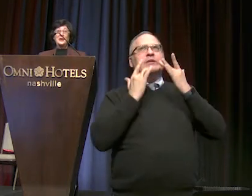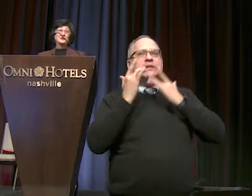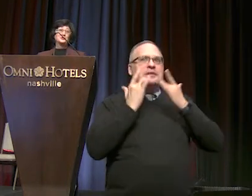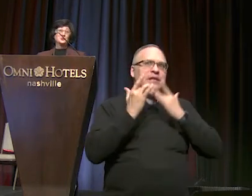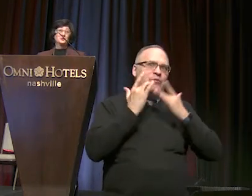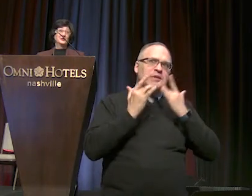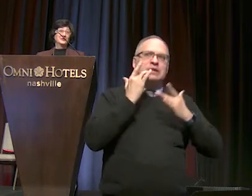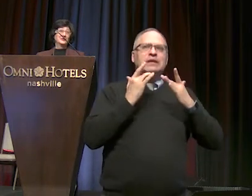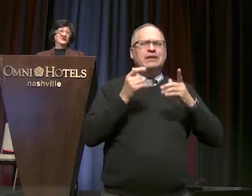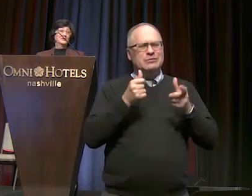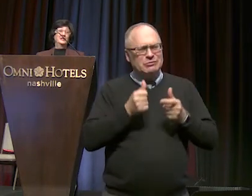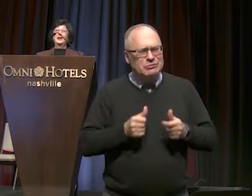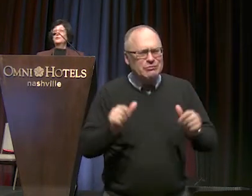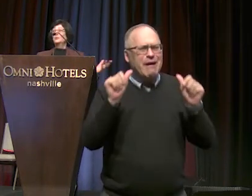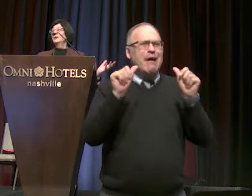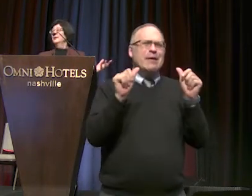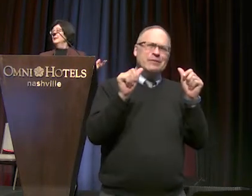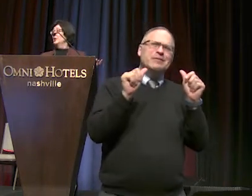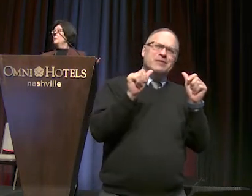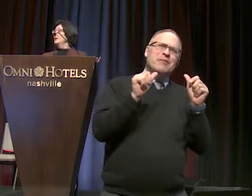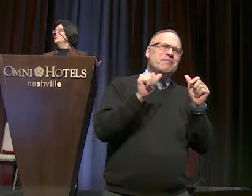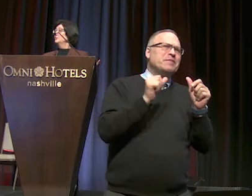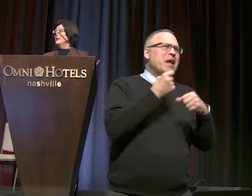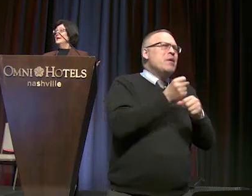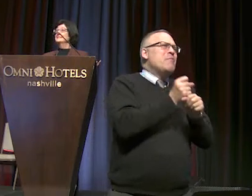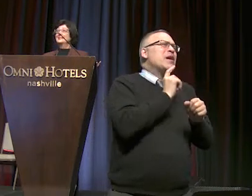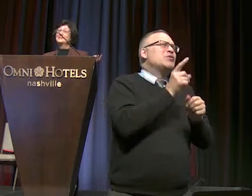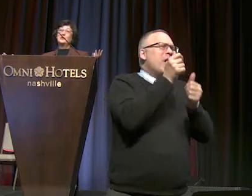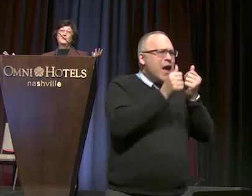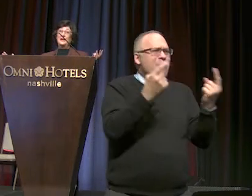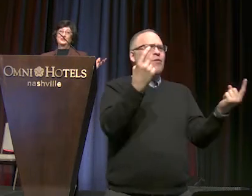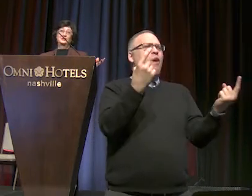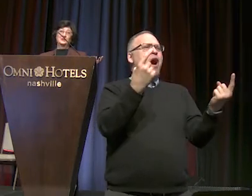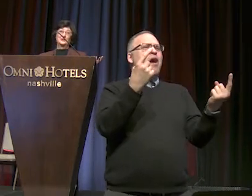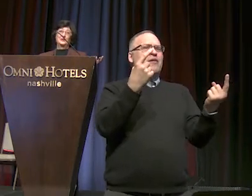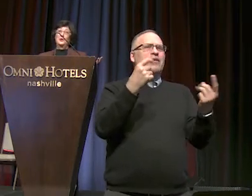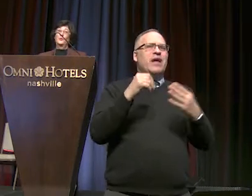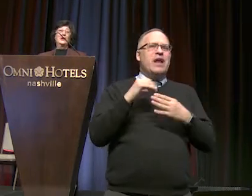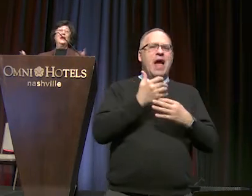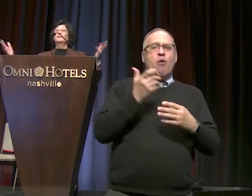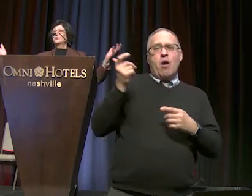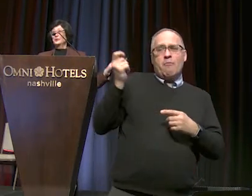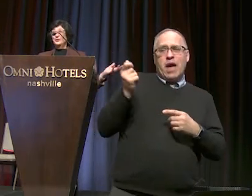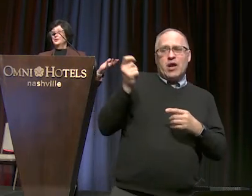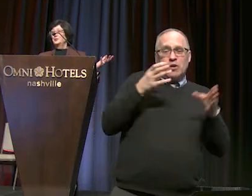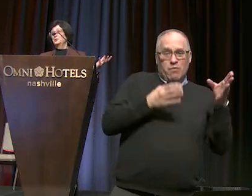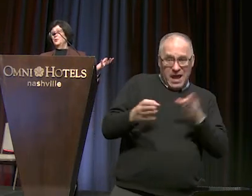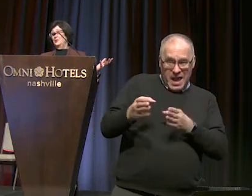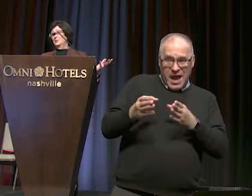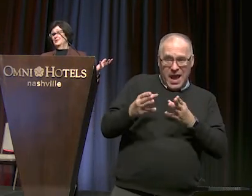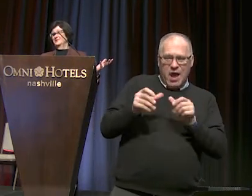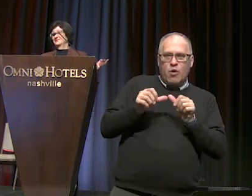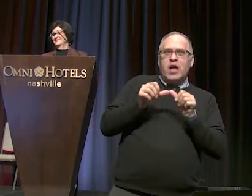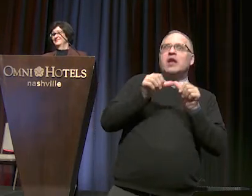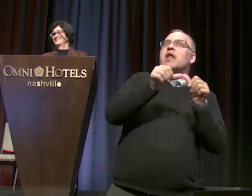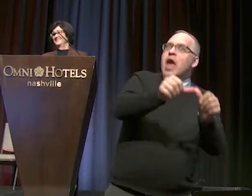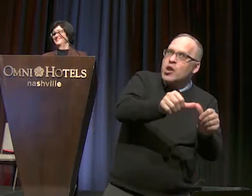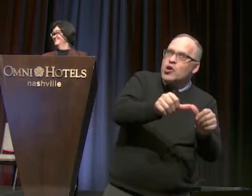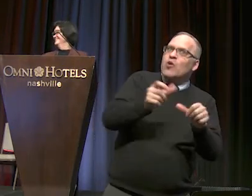to make sure that everyone in our pension plans gets a pension wherever you go.